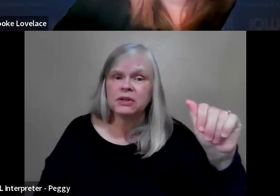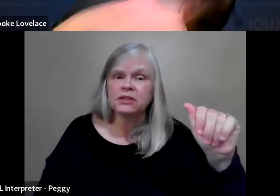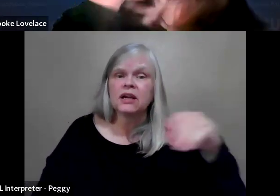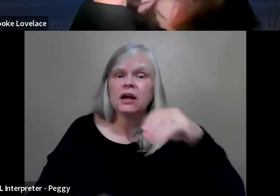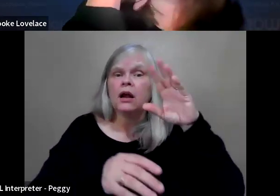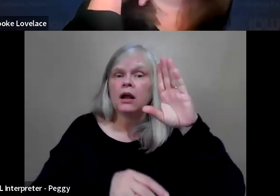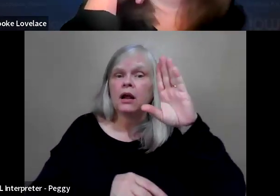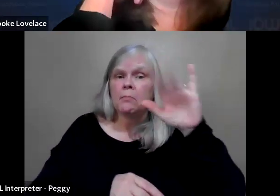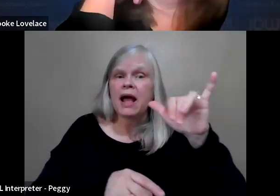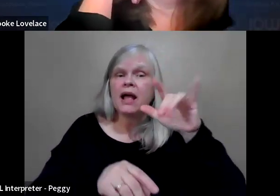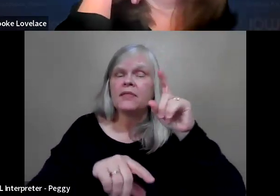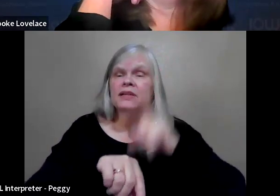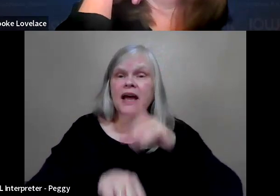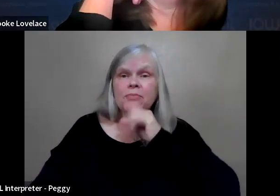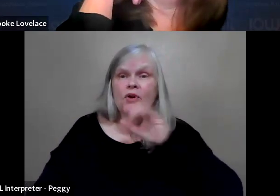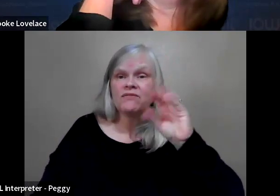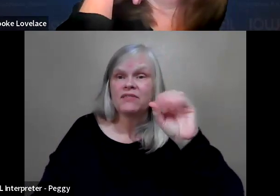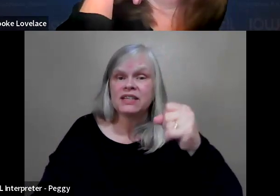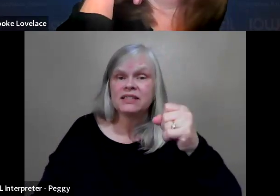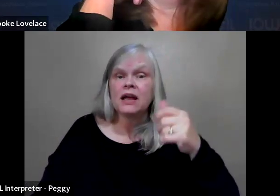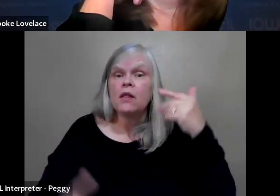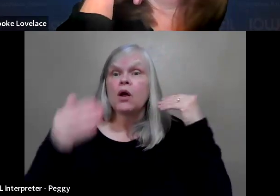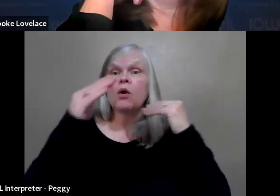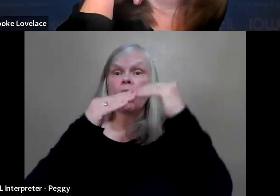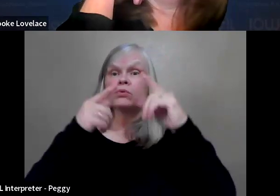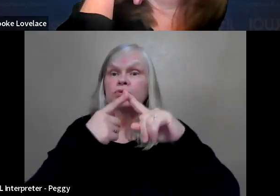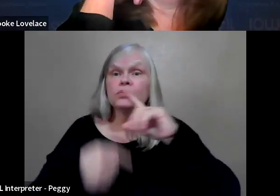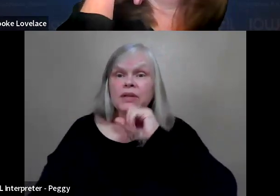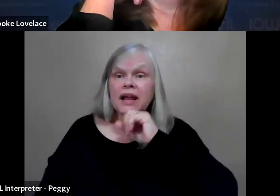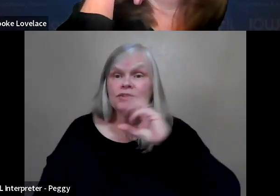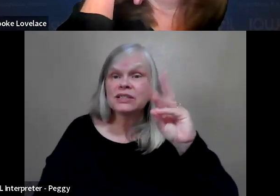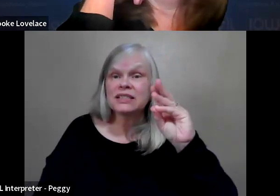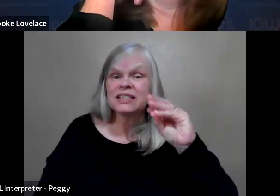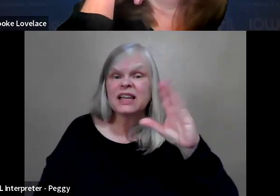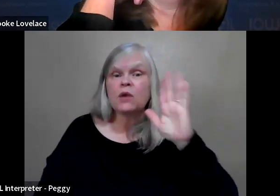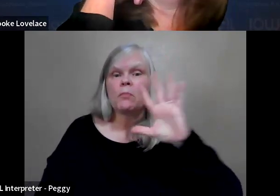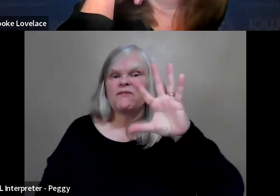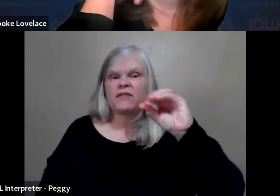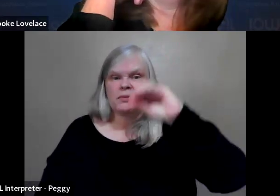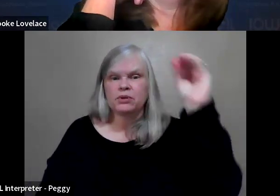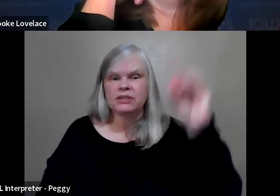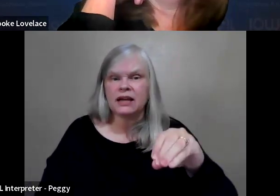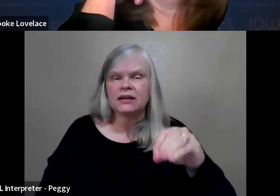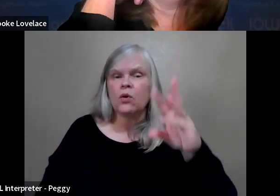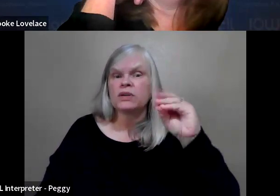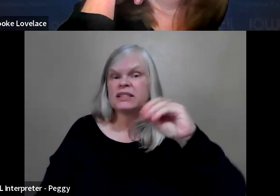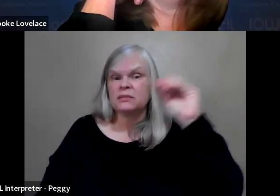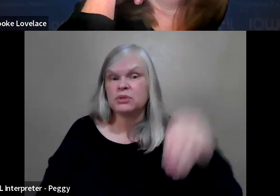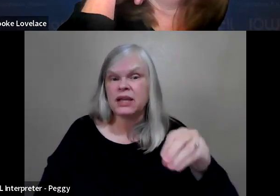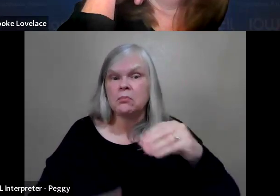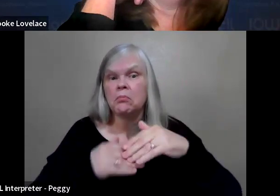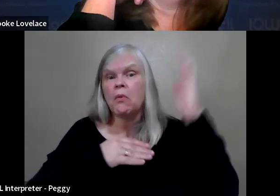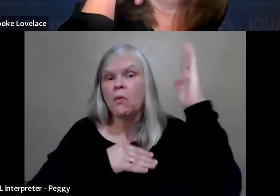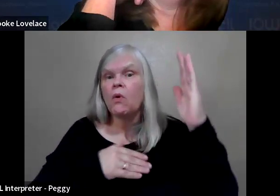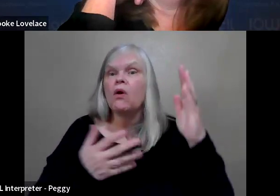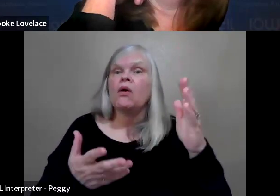then by their 60s, this number comes closer to 50% of those with Down syndrome are also living with